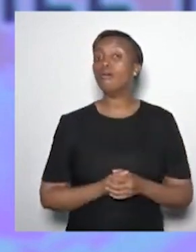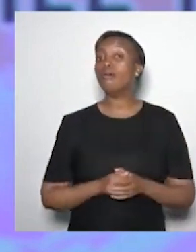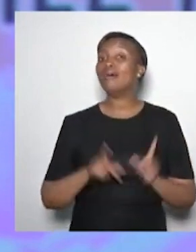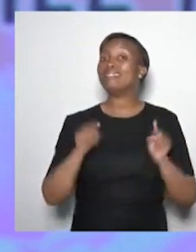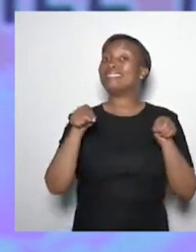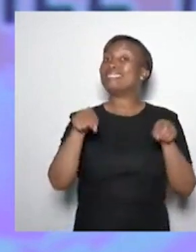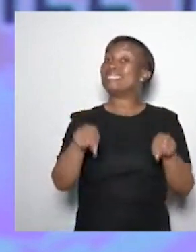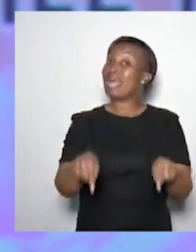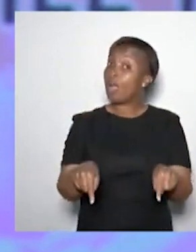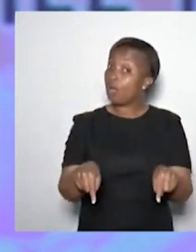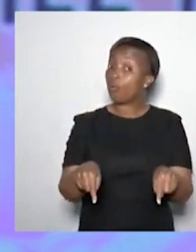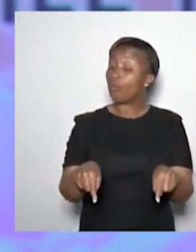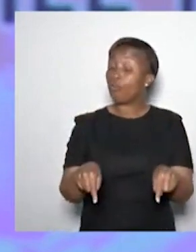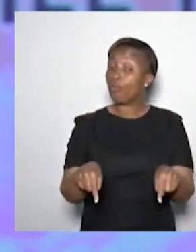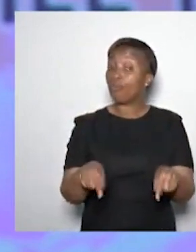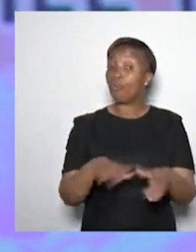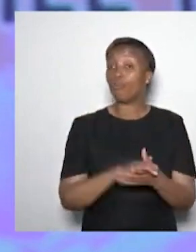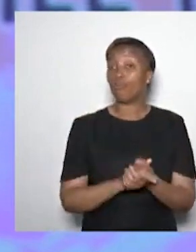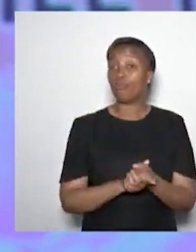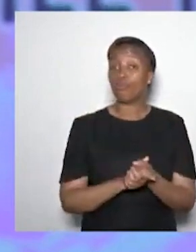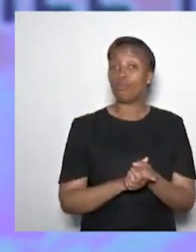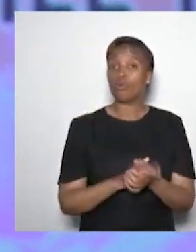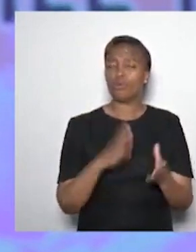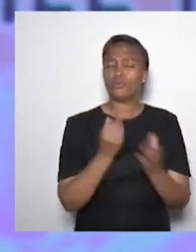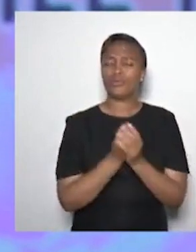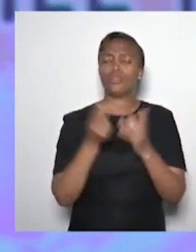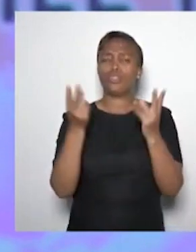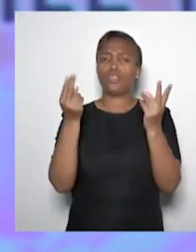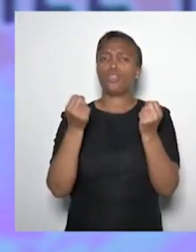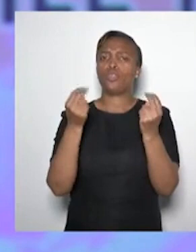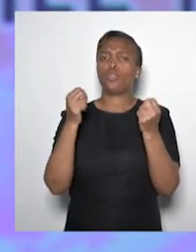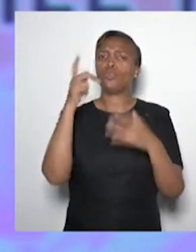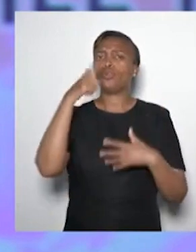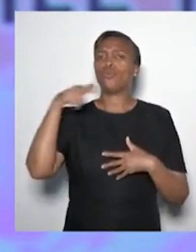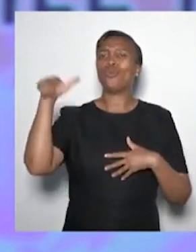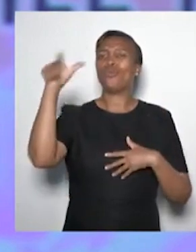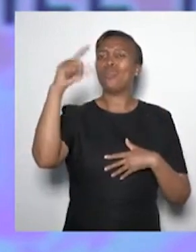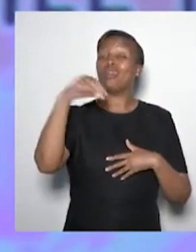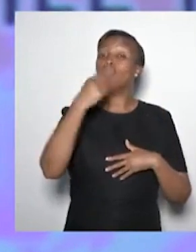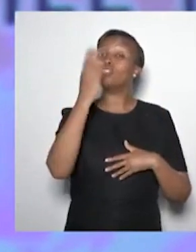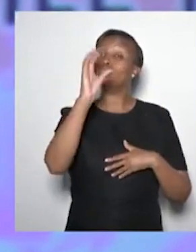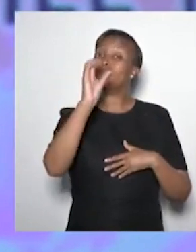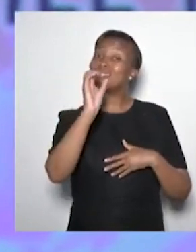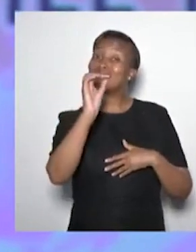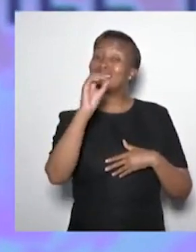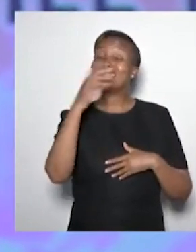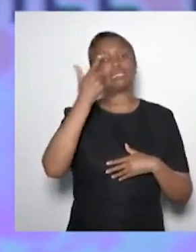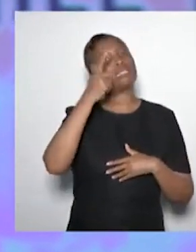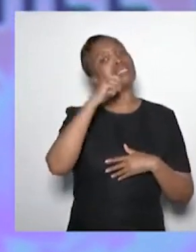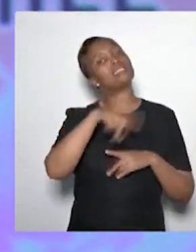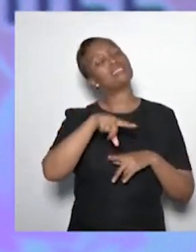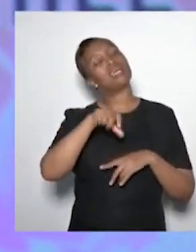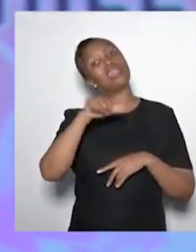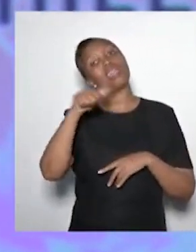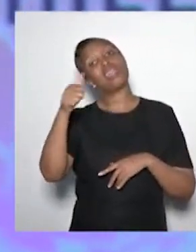Now with the new phase, grace, it's another phase,